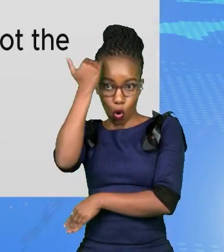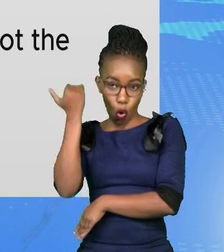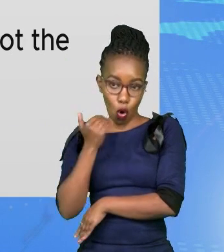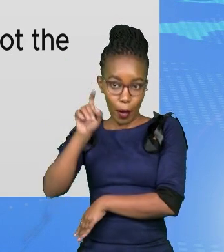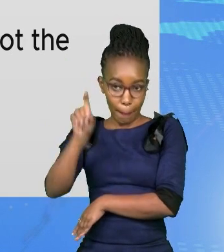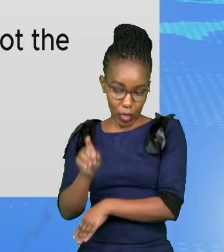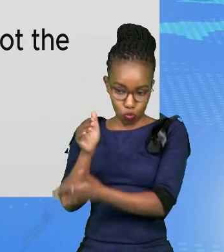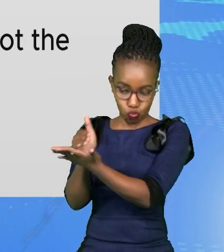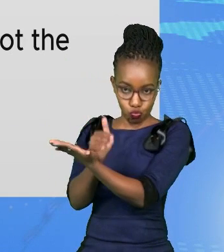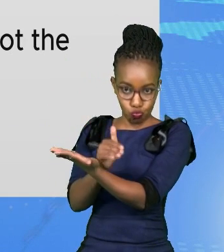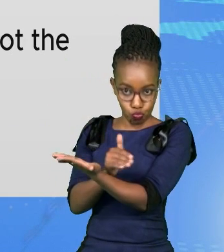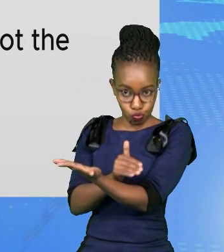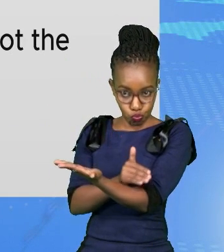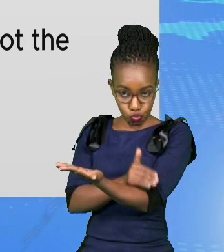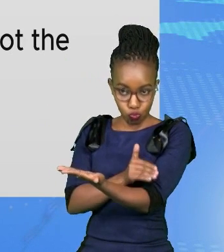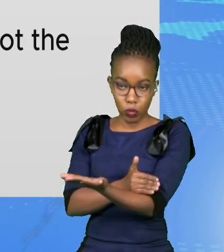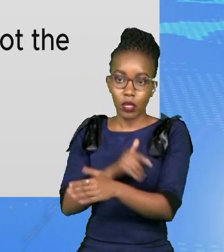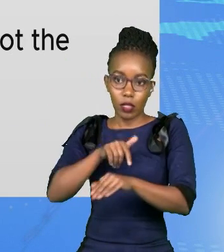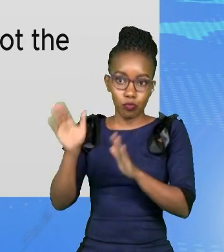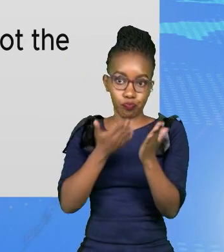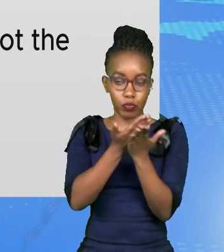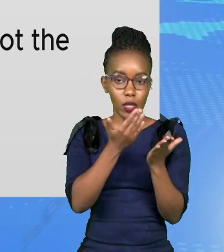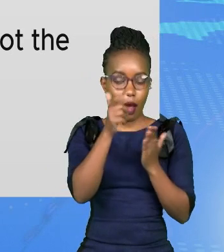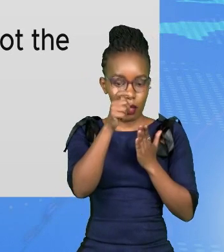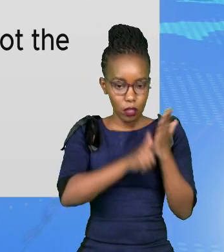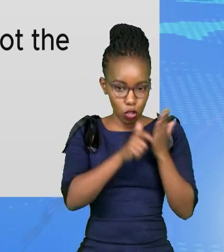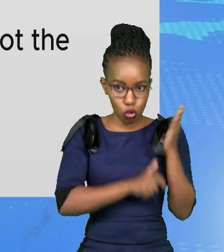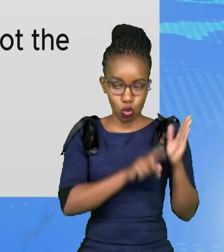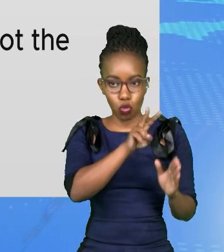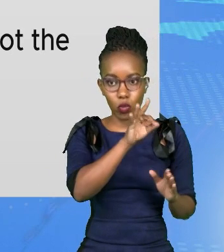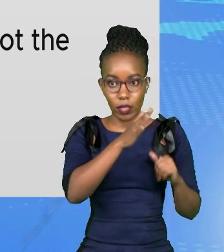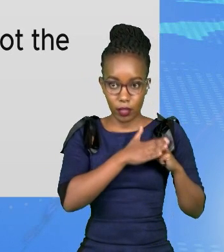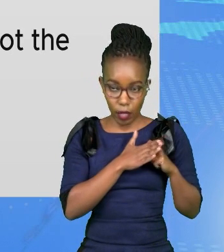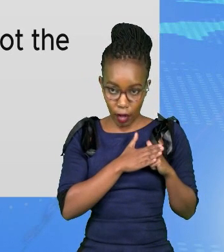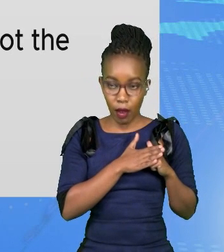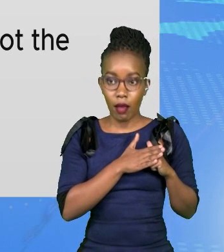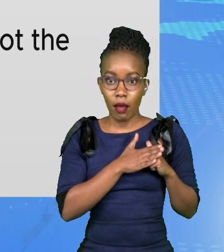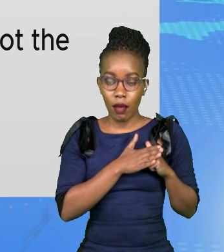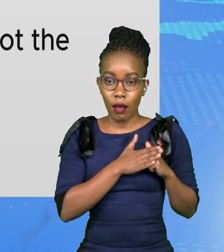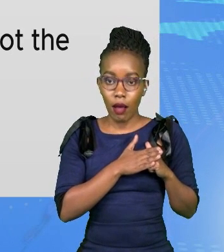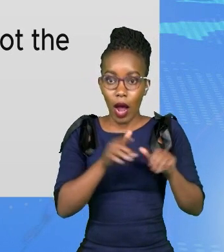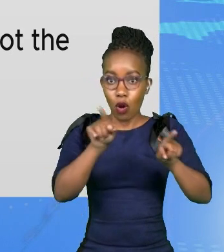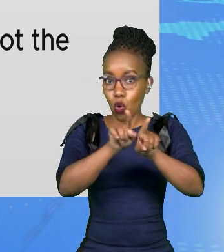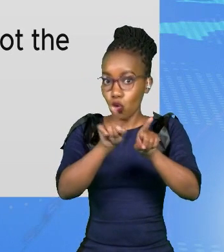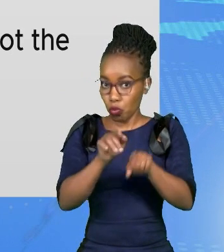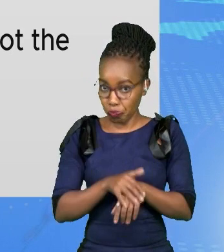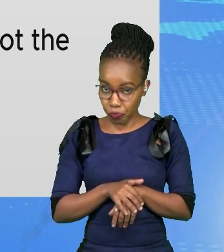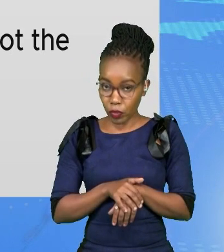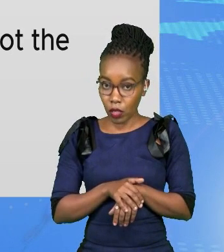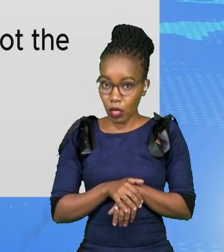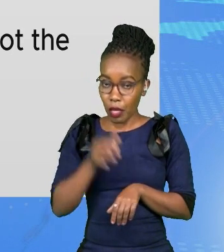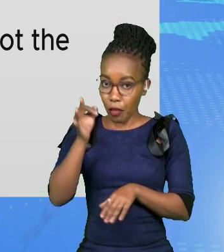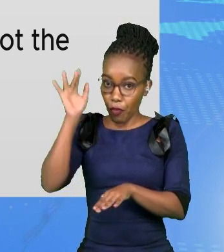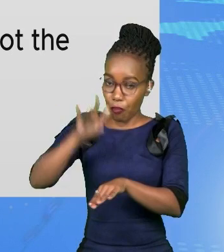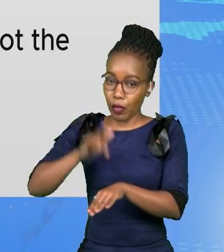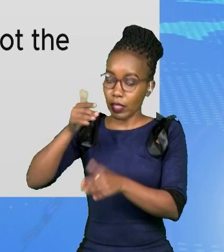the prosecution's and the appellant's submission under Section 329 of the Criminal Procedure Code, as well as those of the victims before